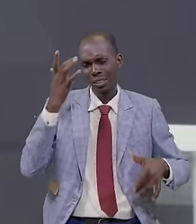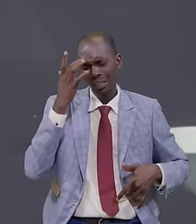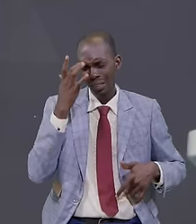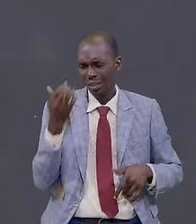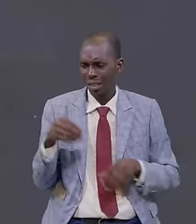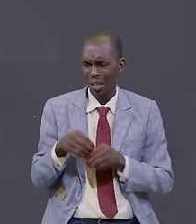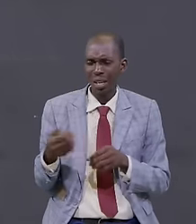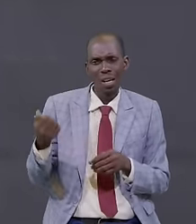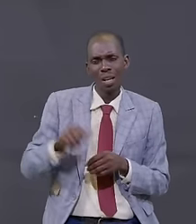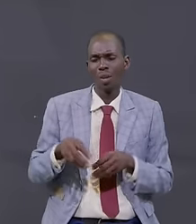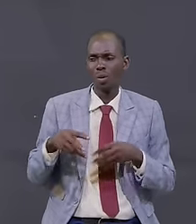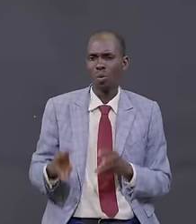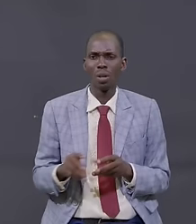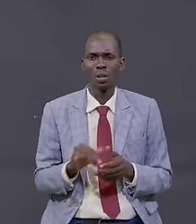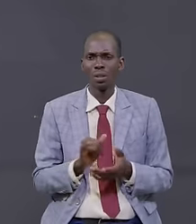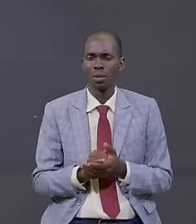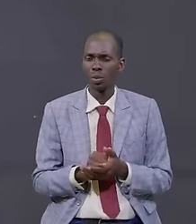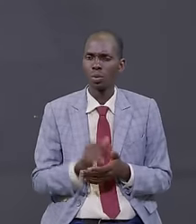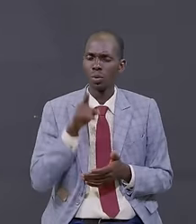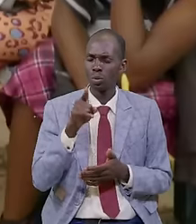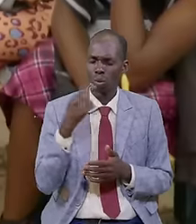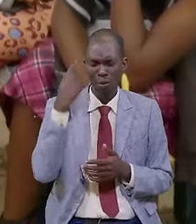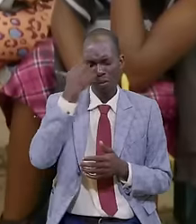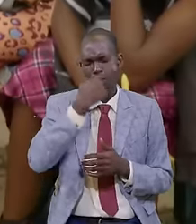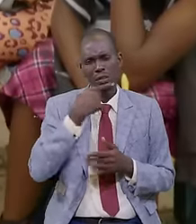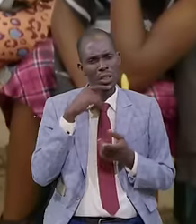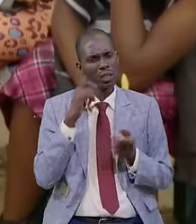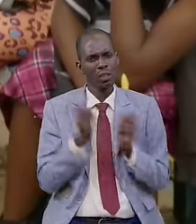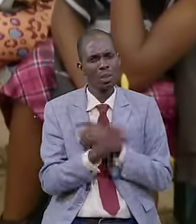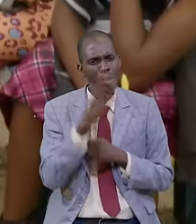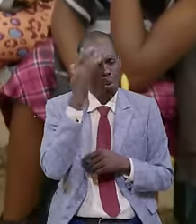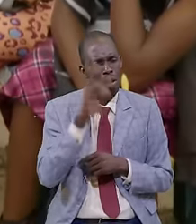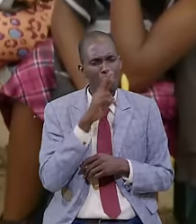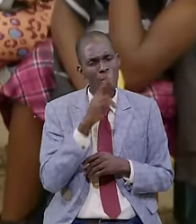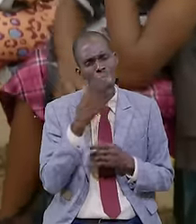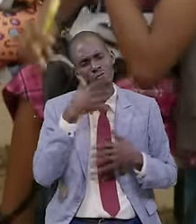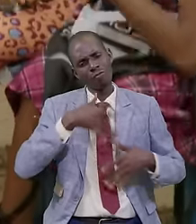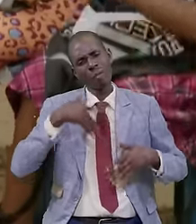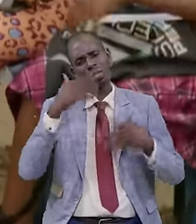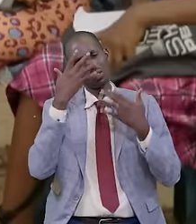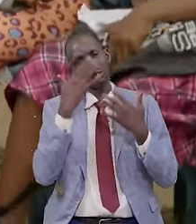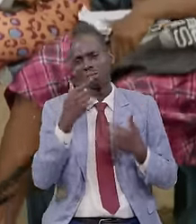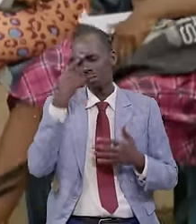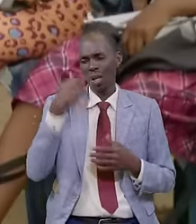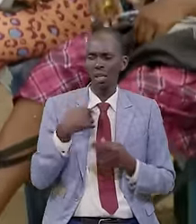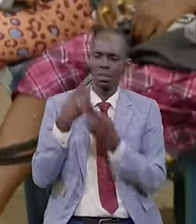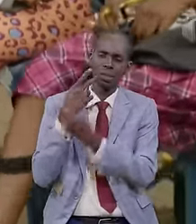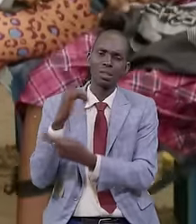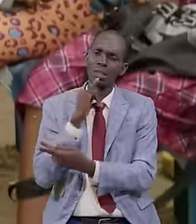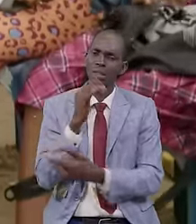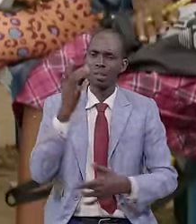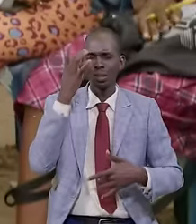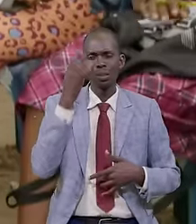on your face, you have sympathy for them. And if you could do anything, you like to raise